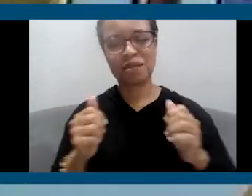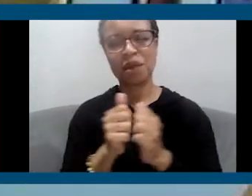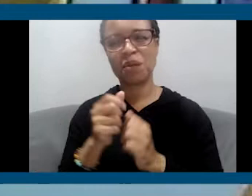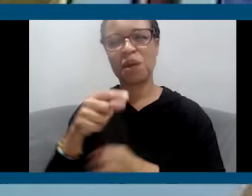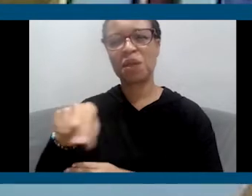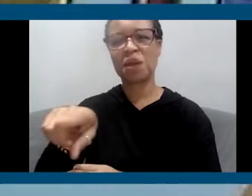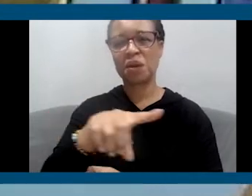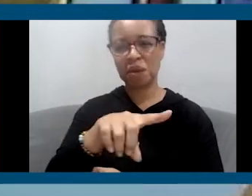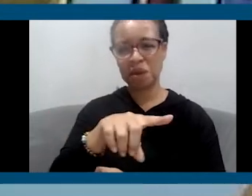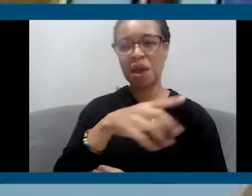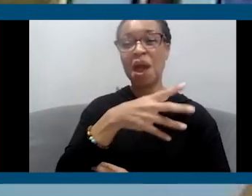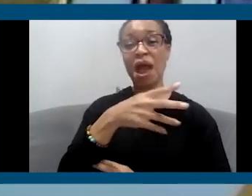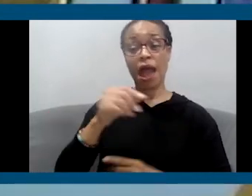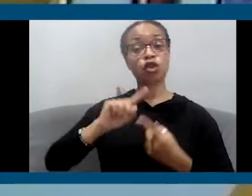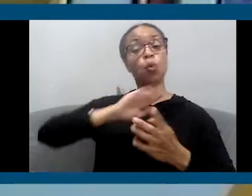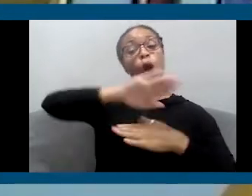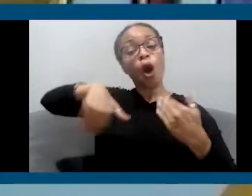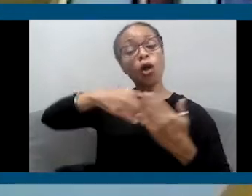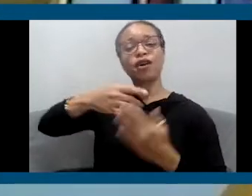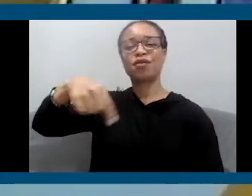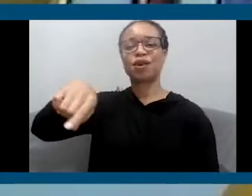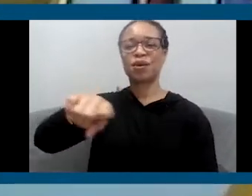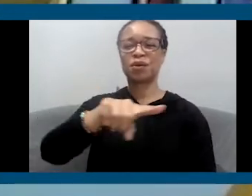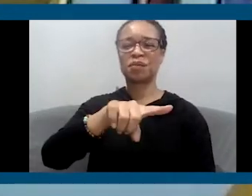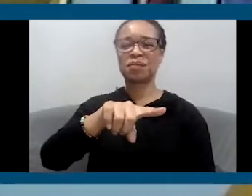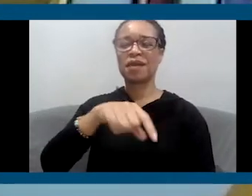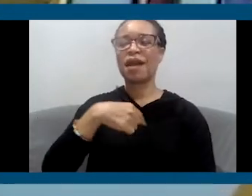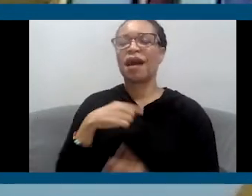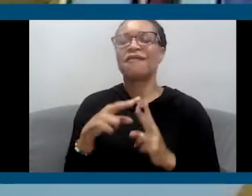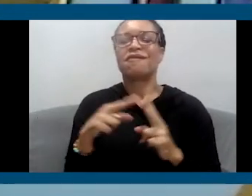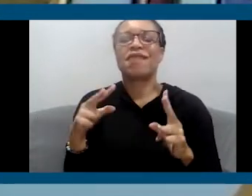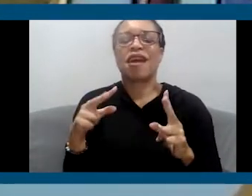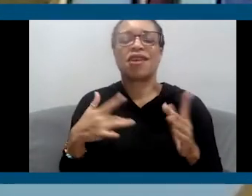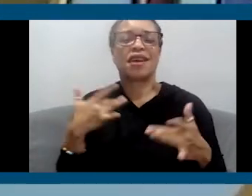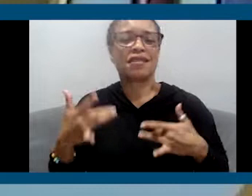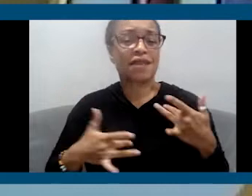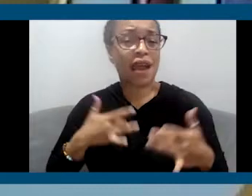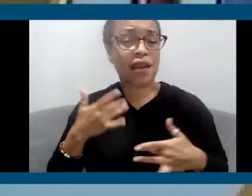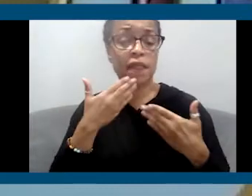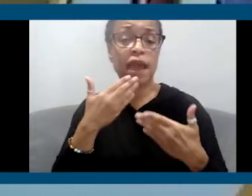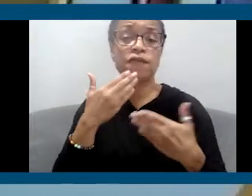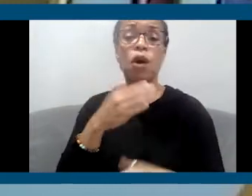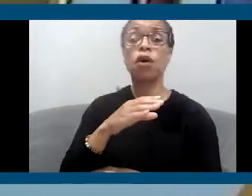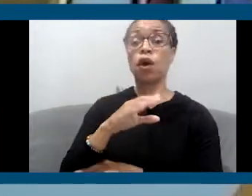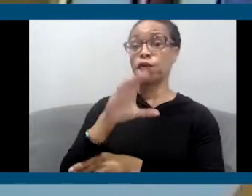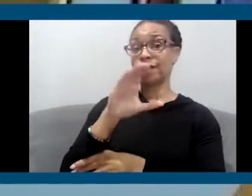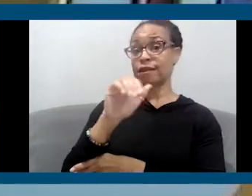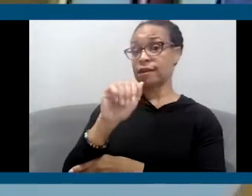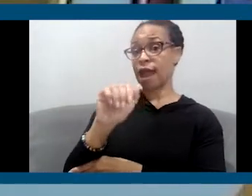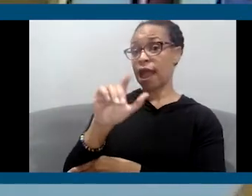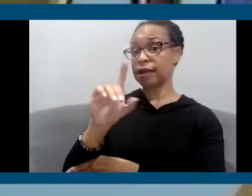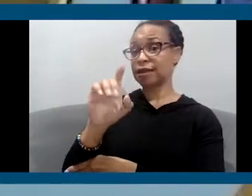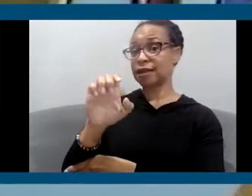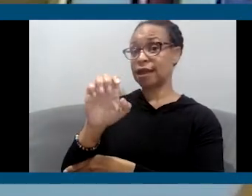Eid Mubarak to all of you. I'm very excited and grateful to the California Democratic Party for